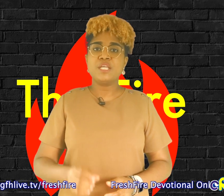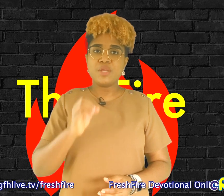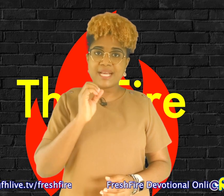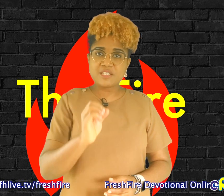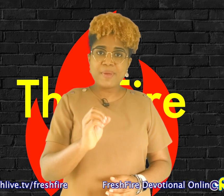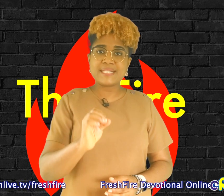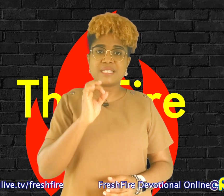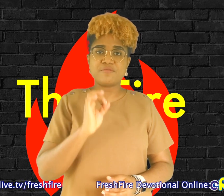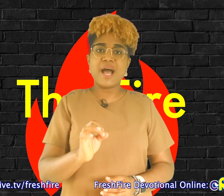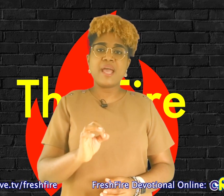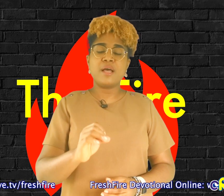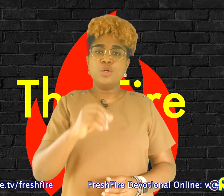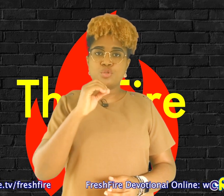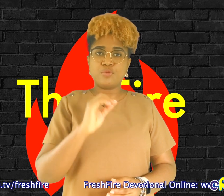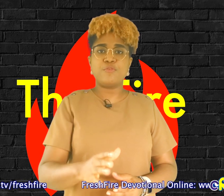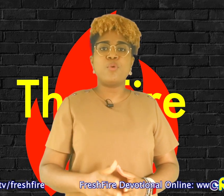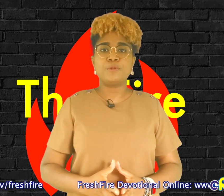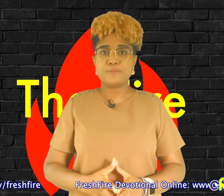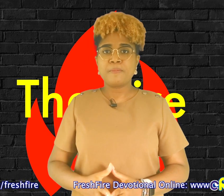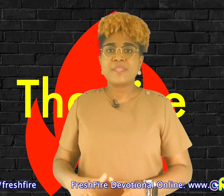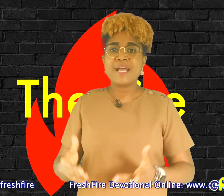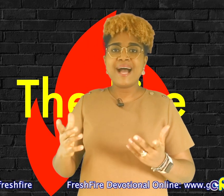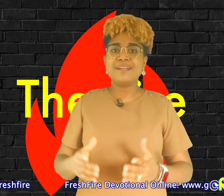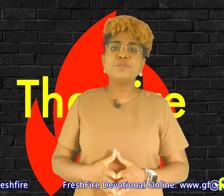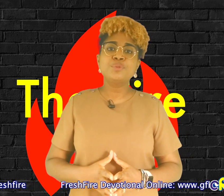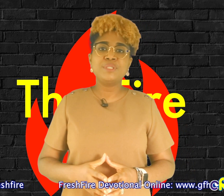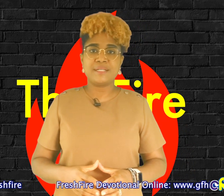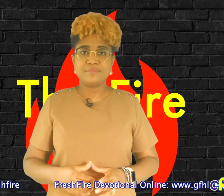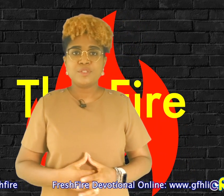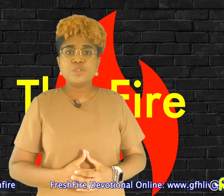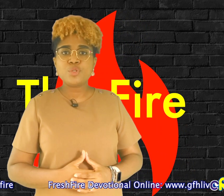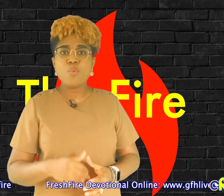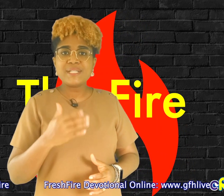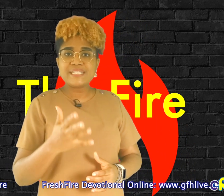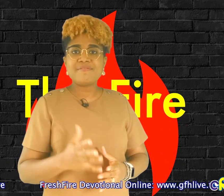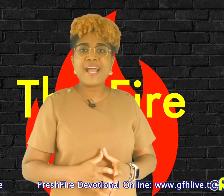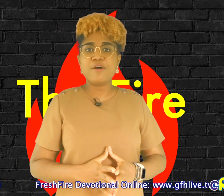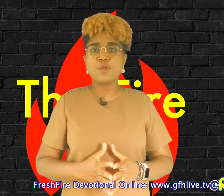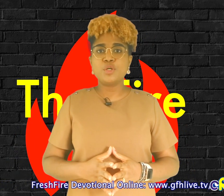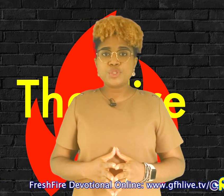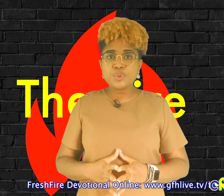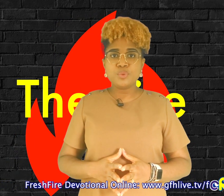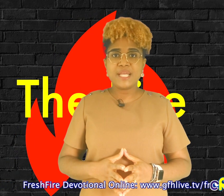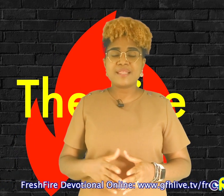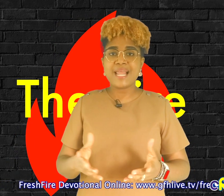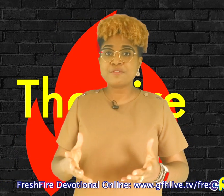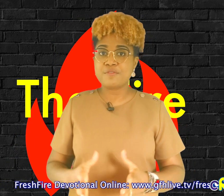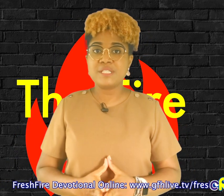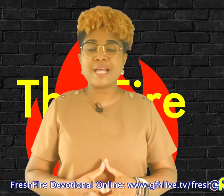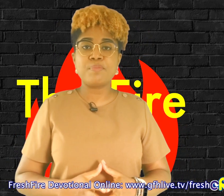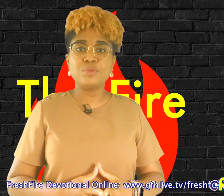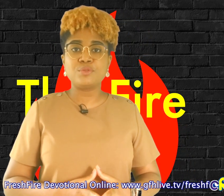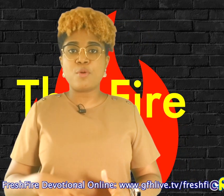life. Expect his fire to fall. Hallelujah. So what did the fire of the Lord do in the